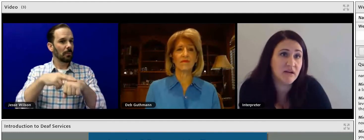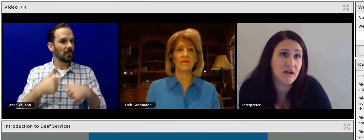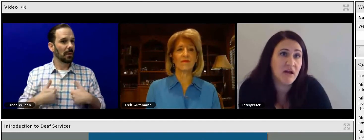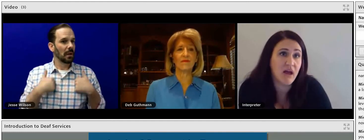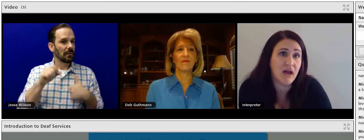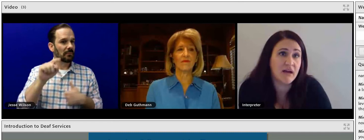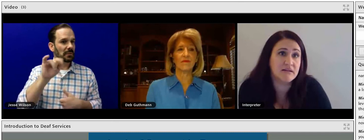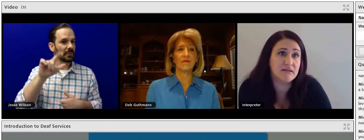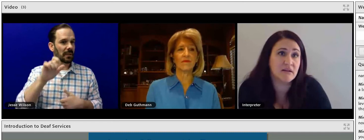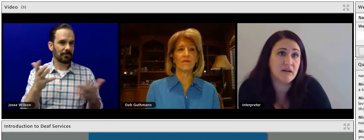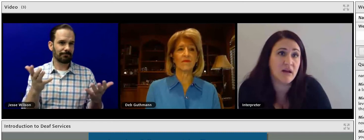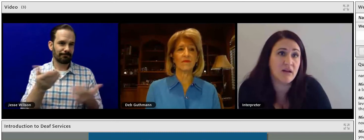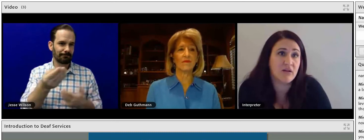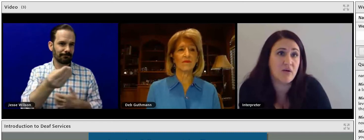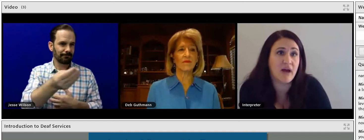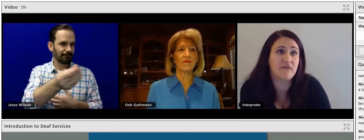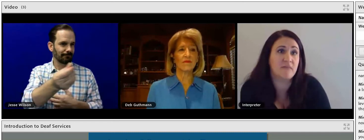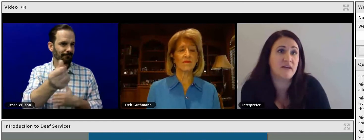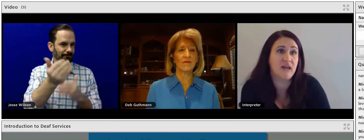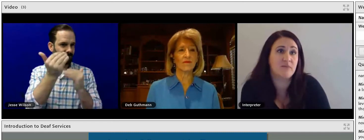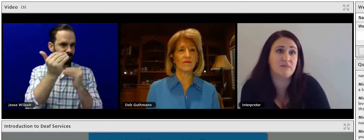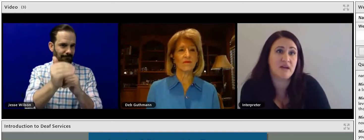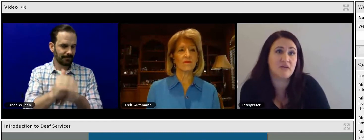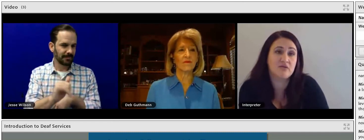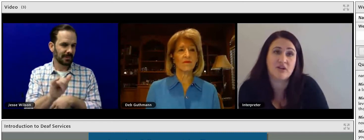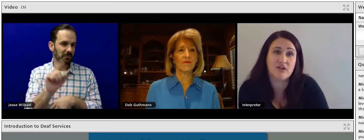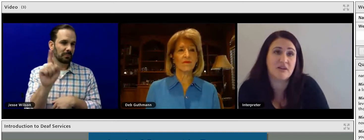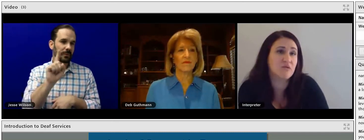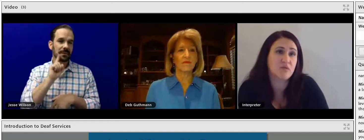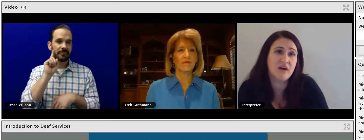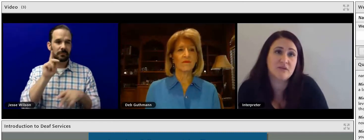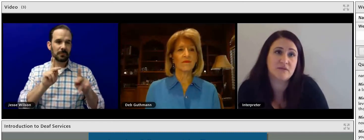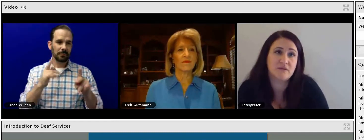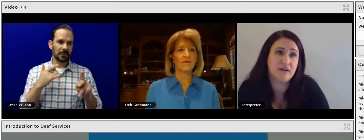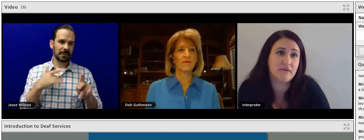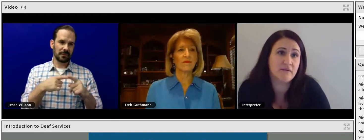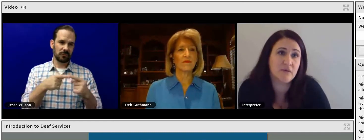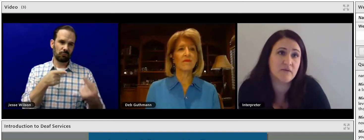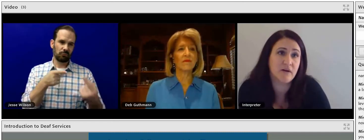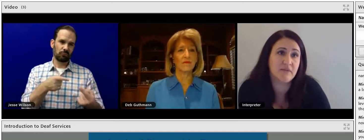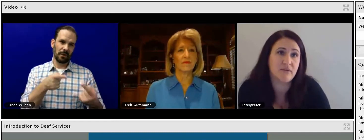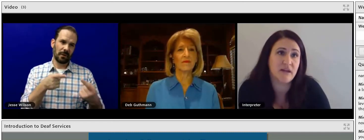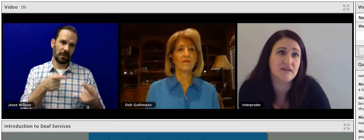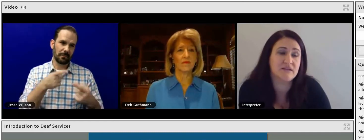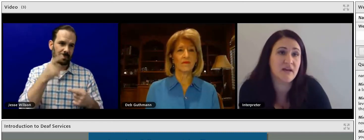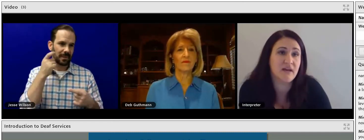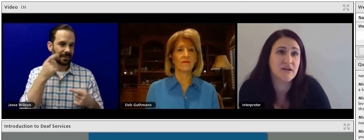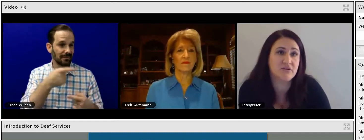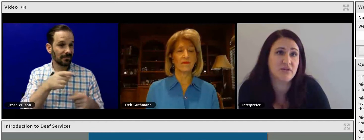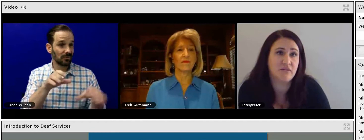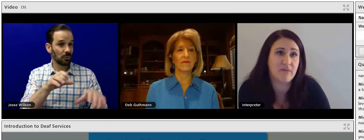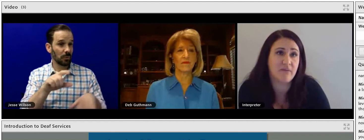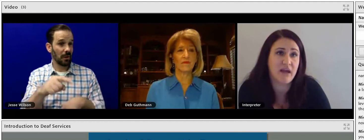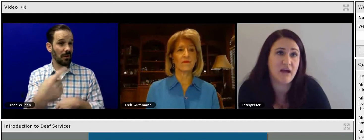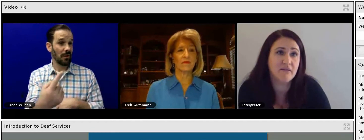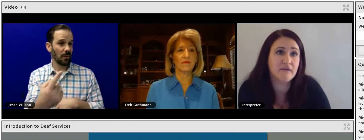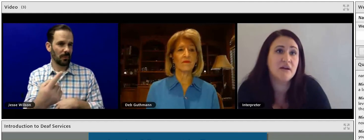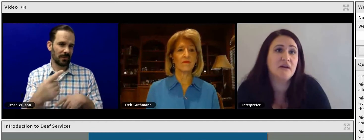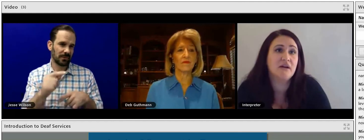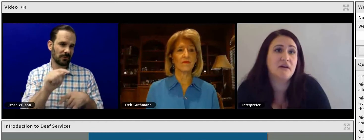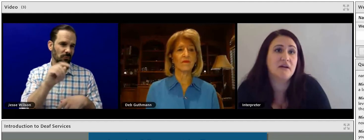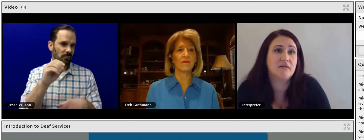living and have been able to make it through treatment. Those role models are very few and far between, and so that's another struggle that